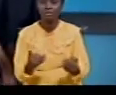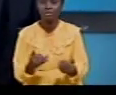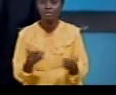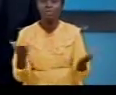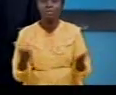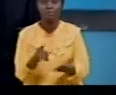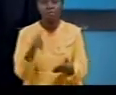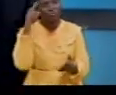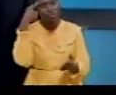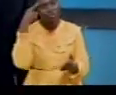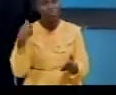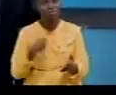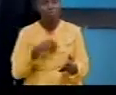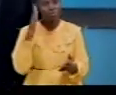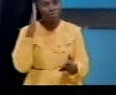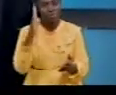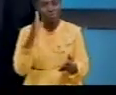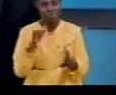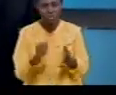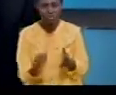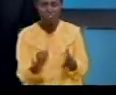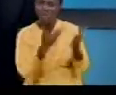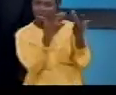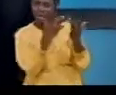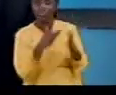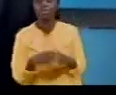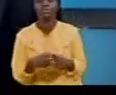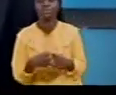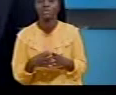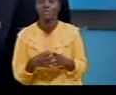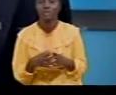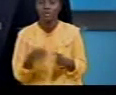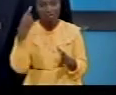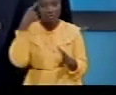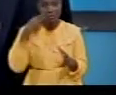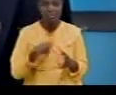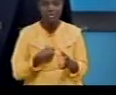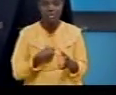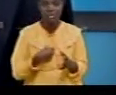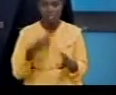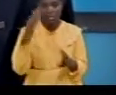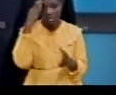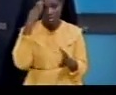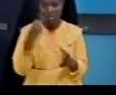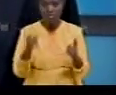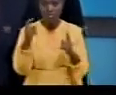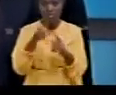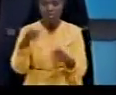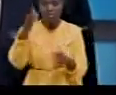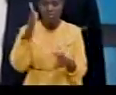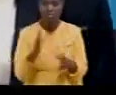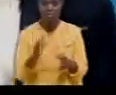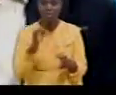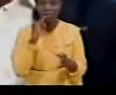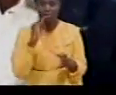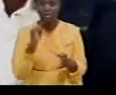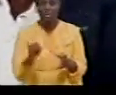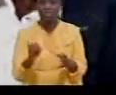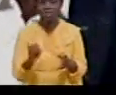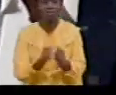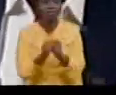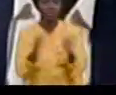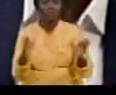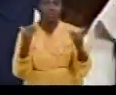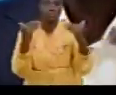for GCK 3.0 after for the next 1 year? Well, for me, you know, the word of God is limited. It's limitless,